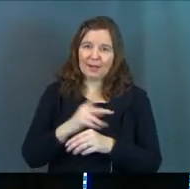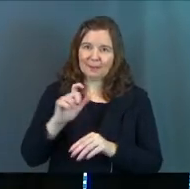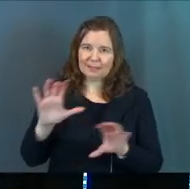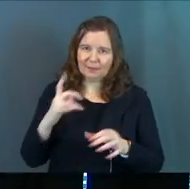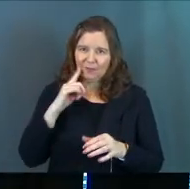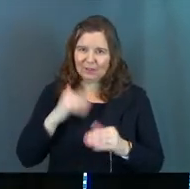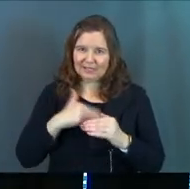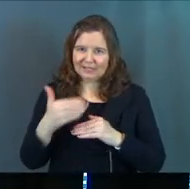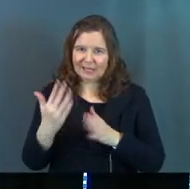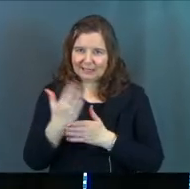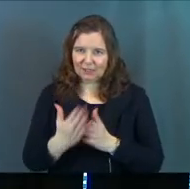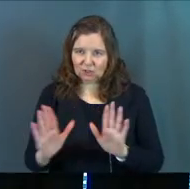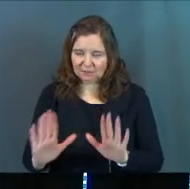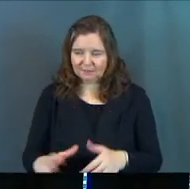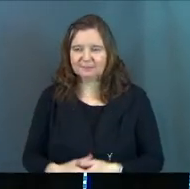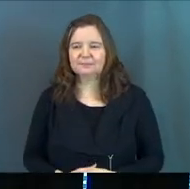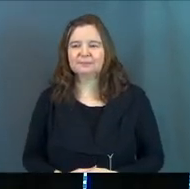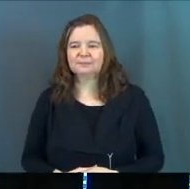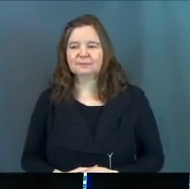be done for this next section.